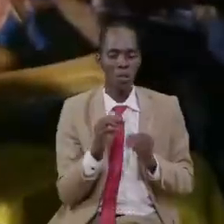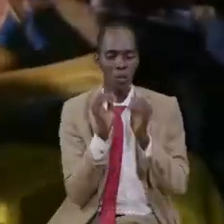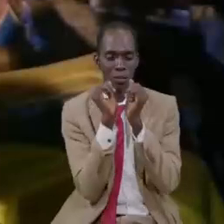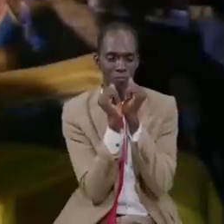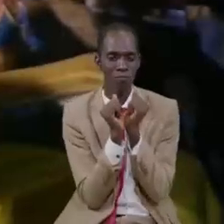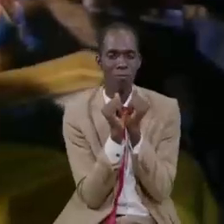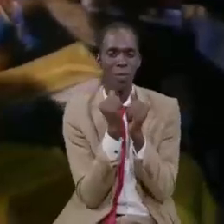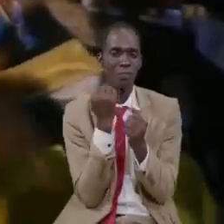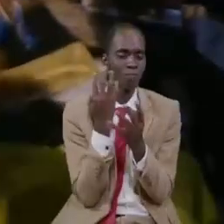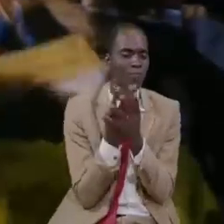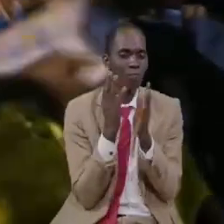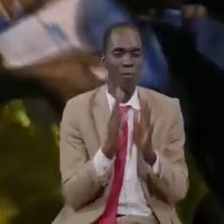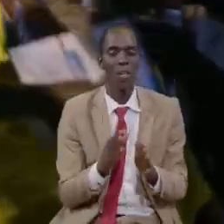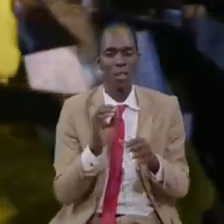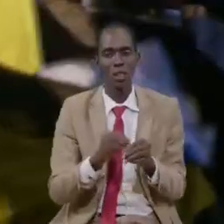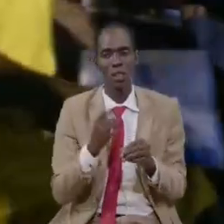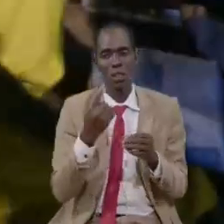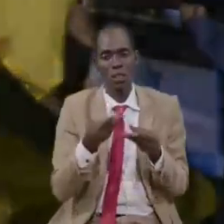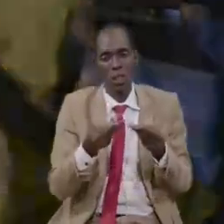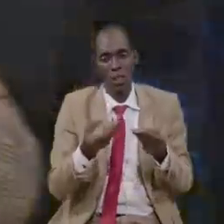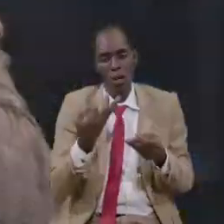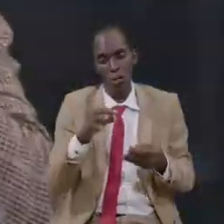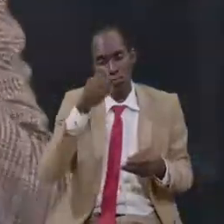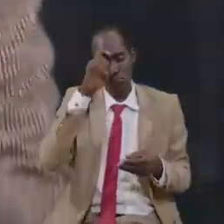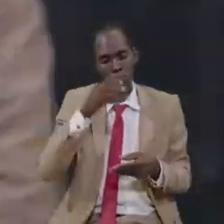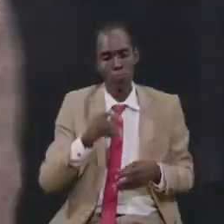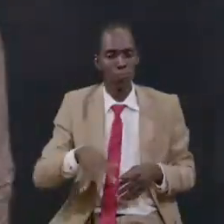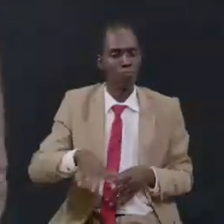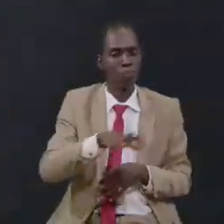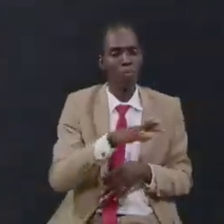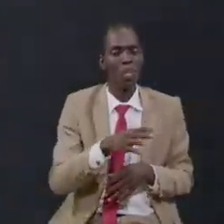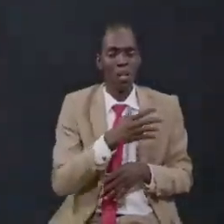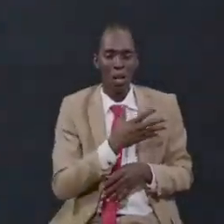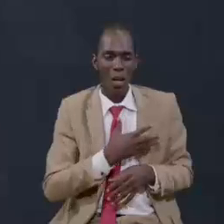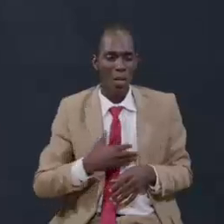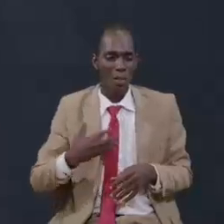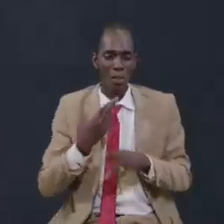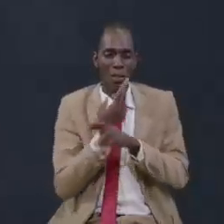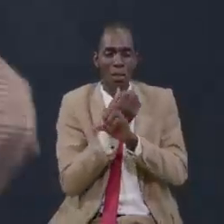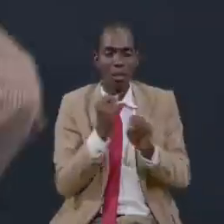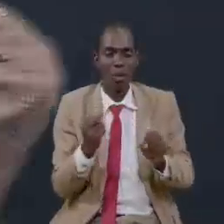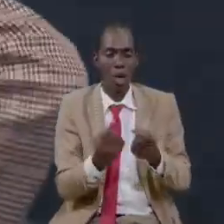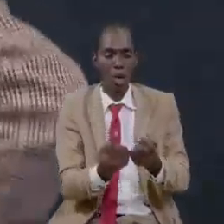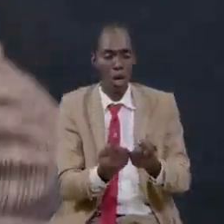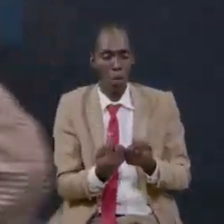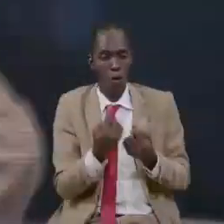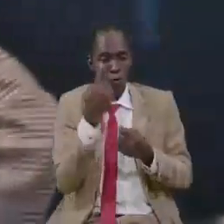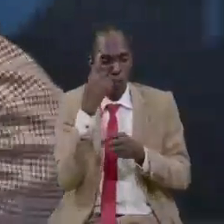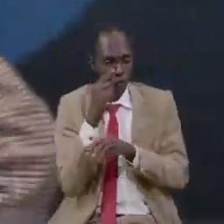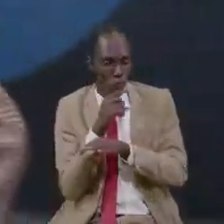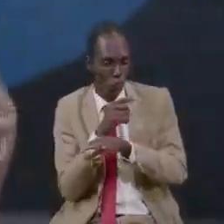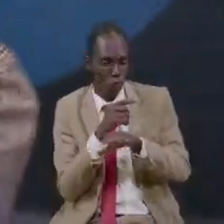Egyptians. They were slaves to Pharaoh. Redemption coming for them. They